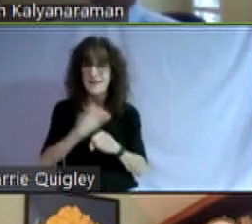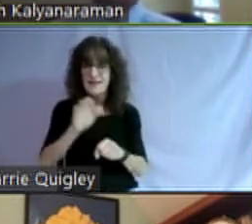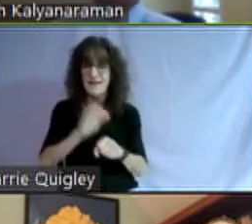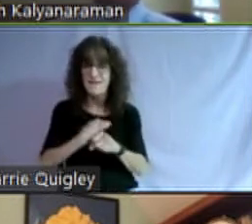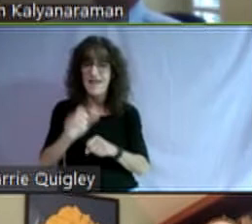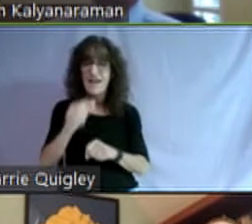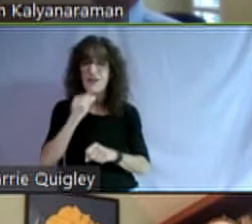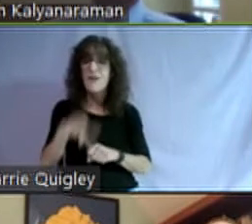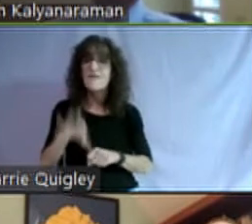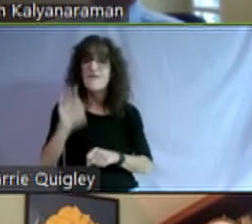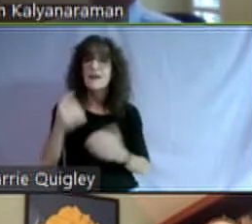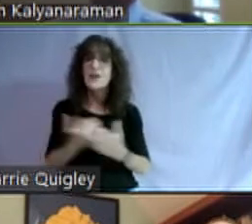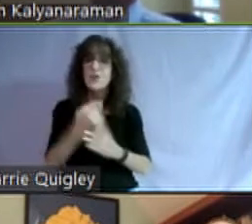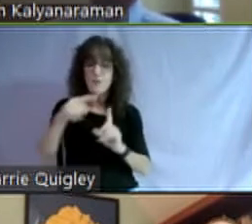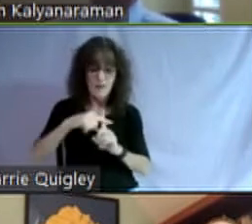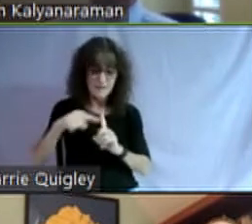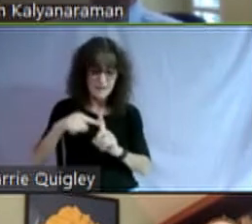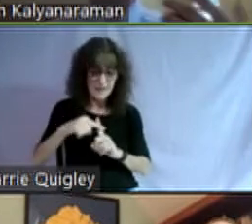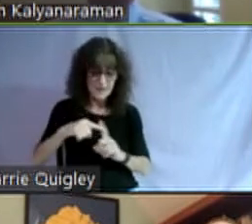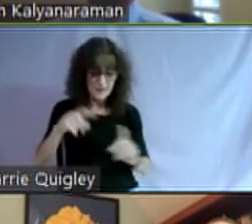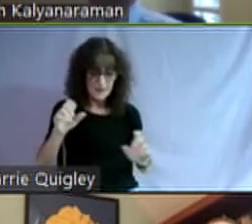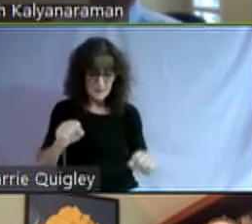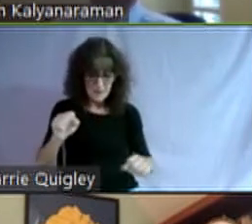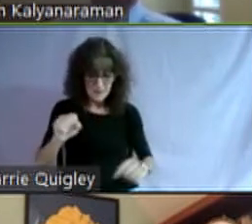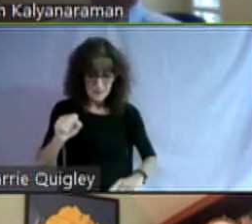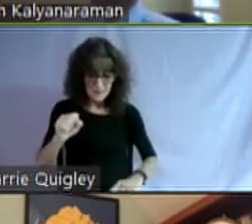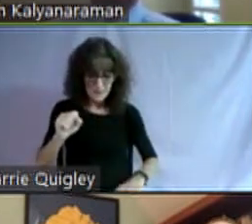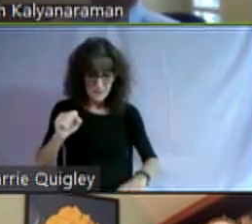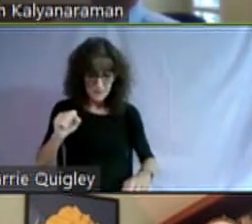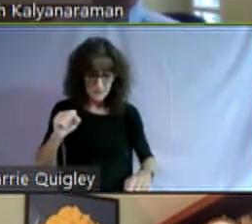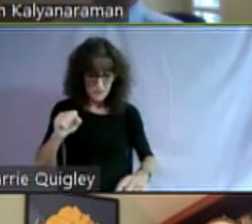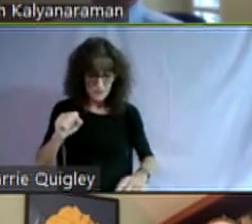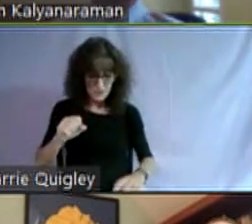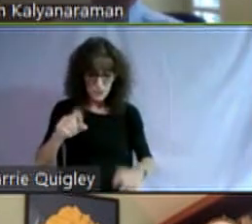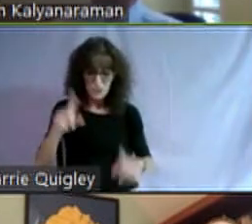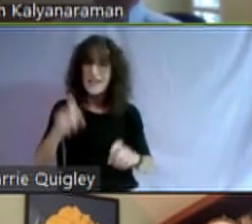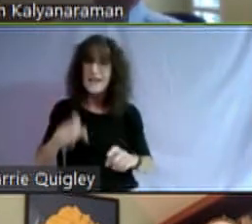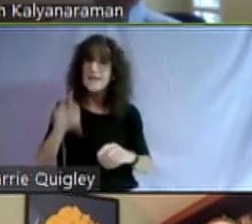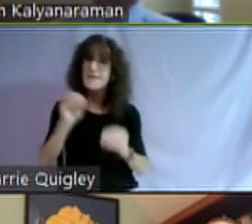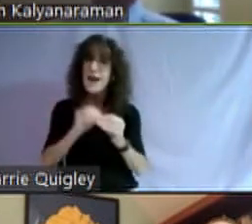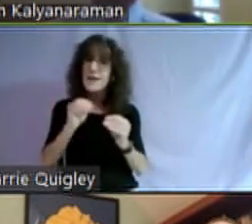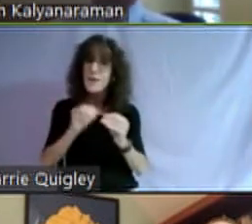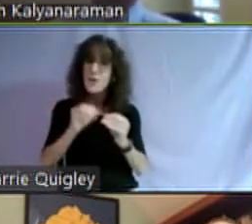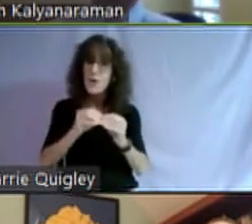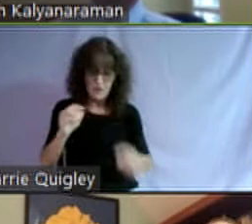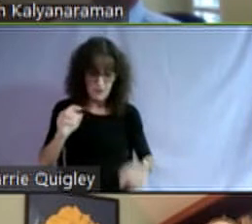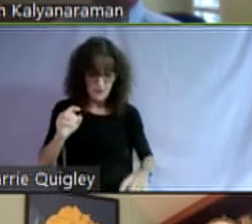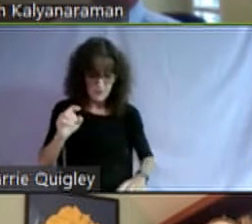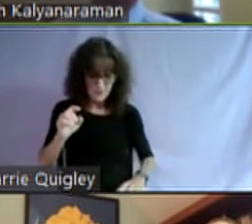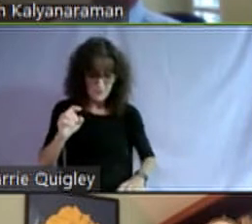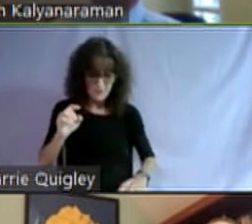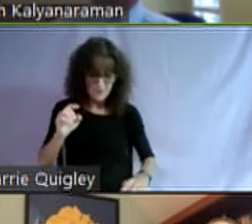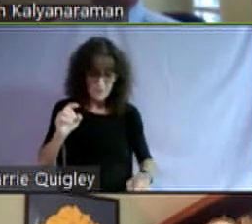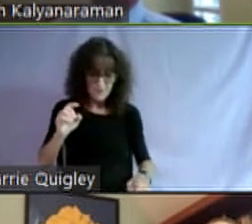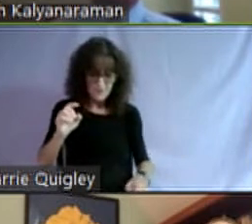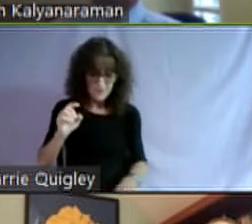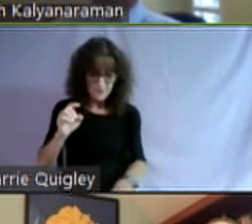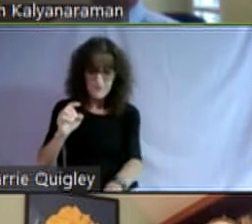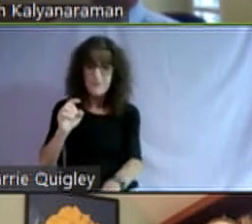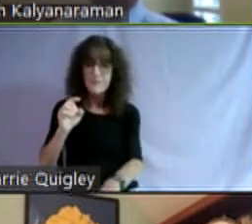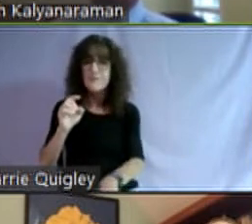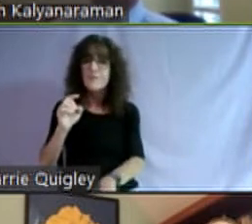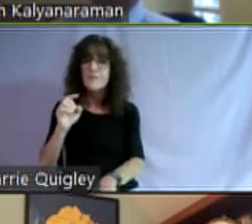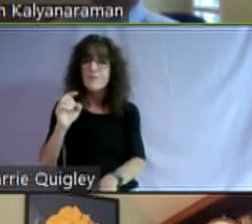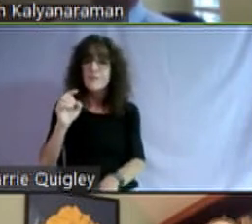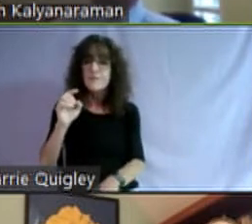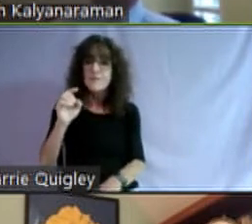positives. But it's also possible to test more and find even more positives. So you do get additional information from testing more. You're seeing